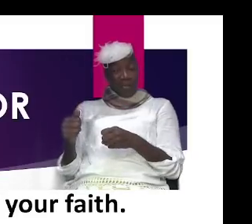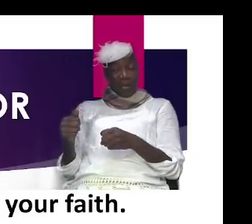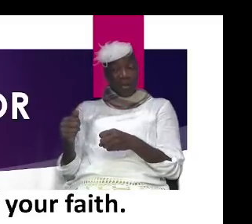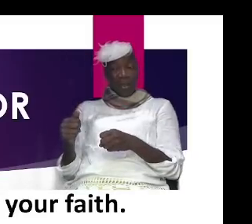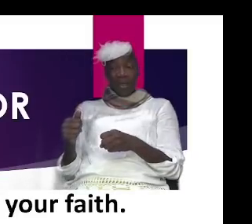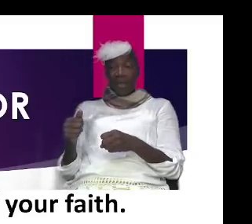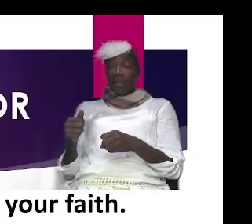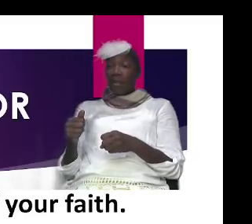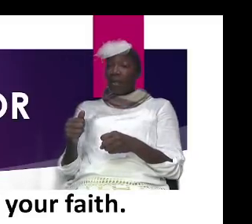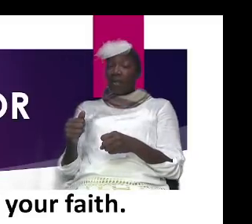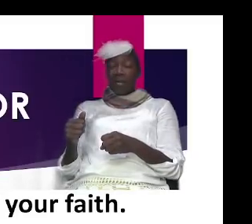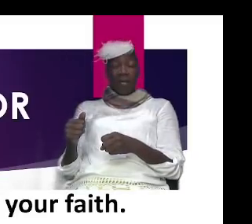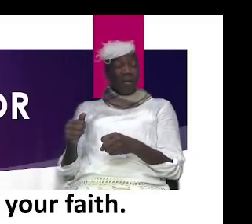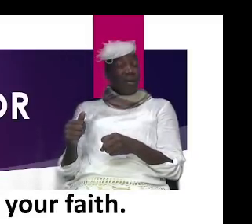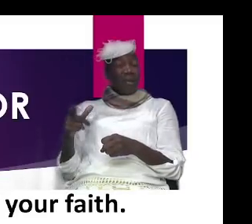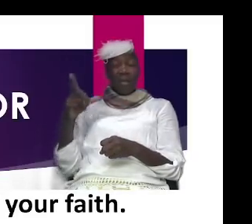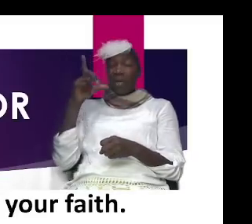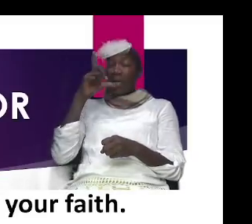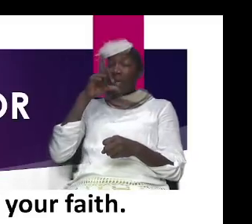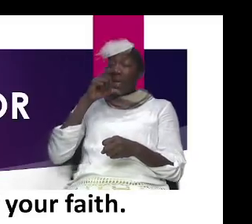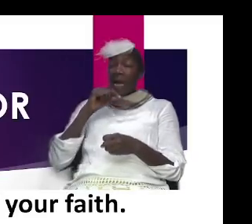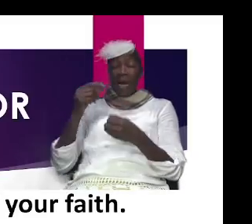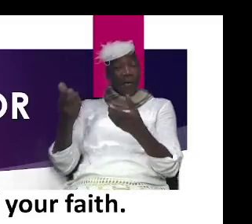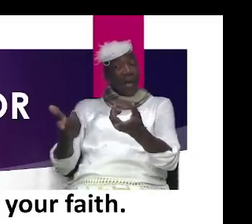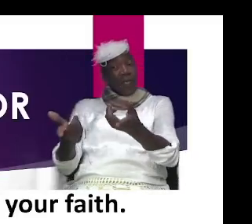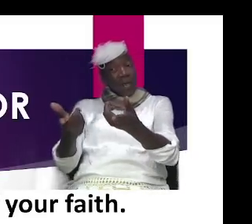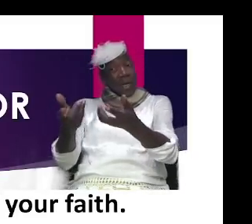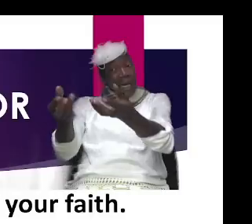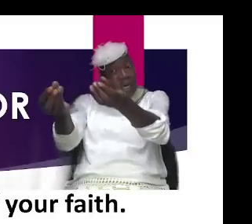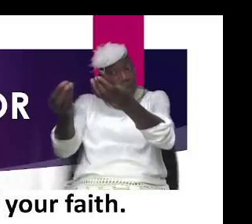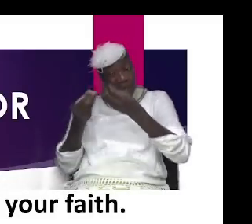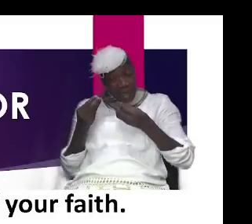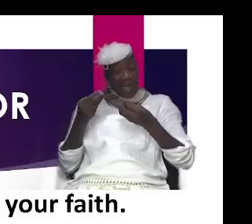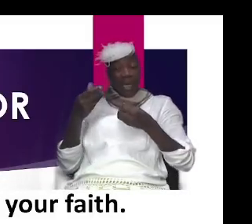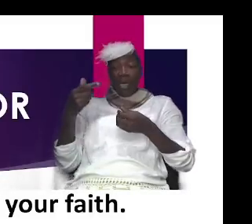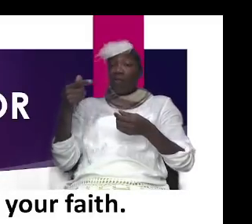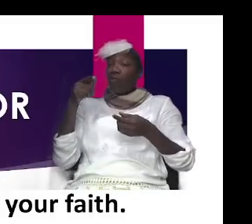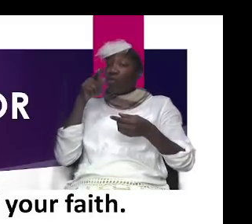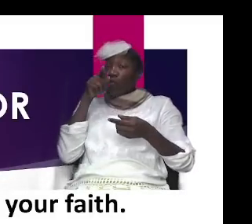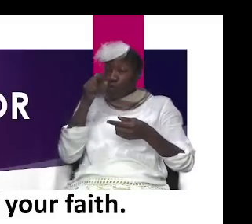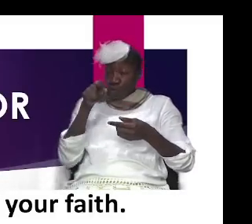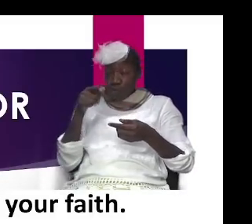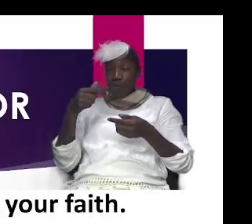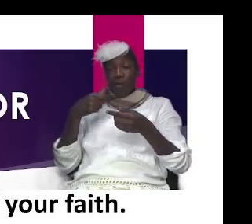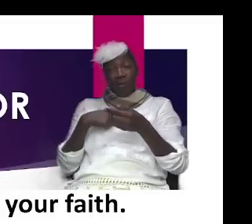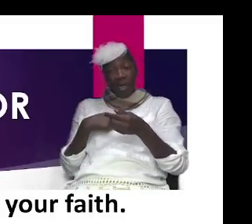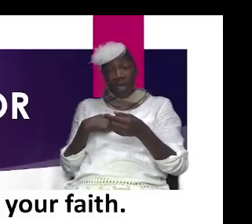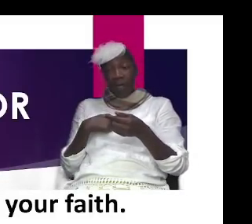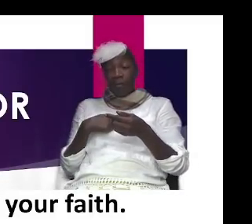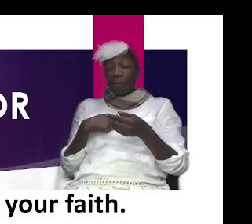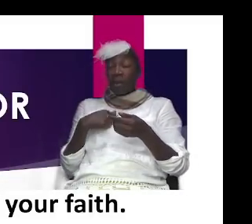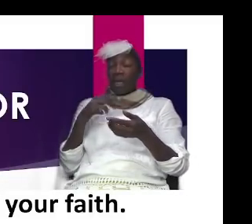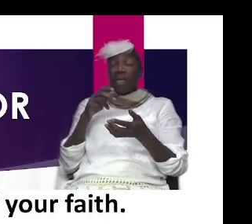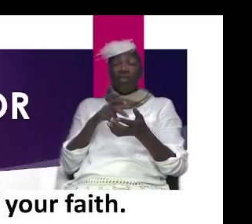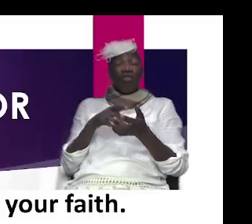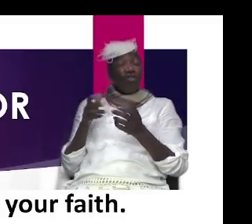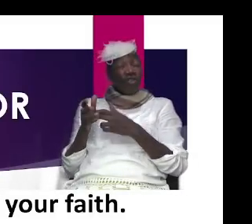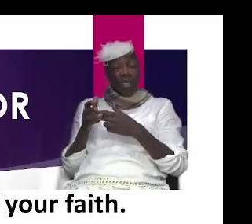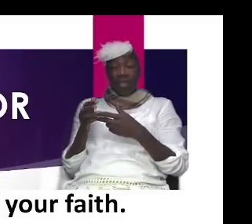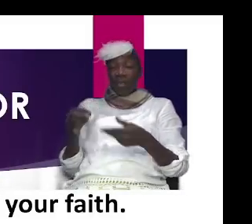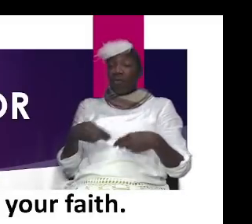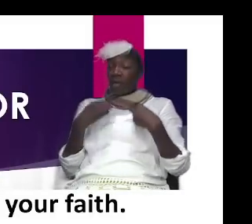you. He is looking out for that. That is going to be one of the things when we sit before him. How did